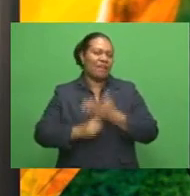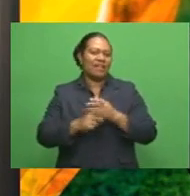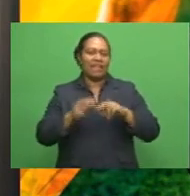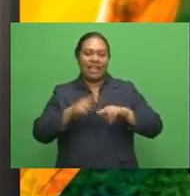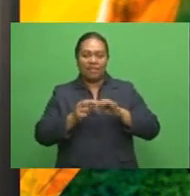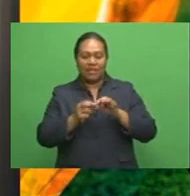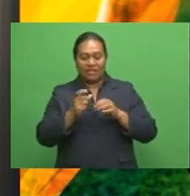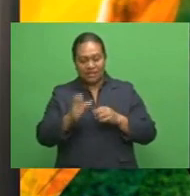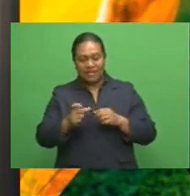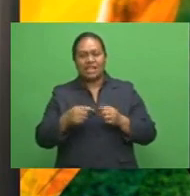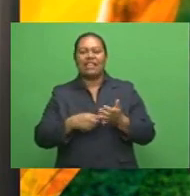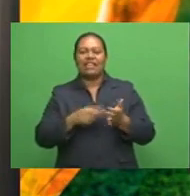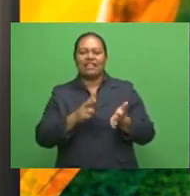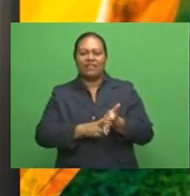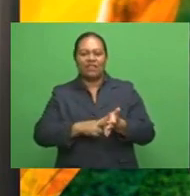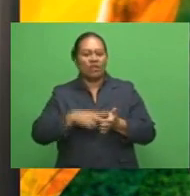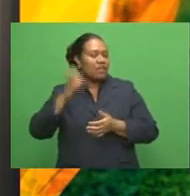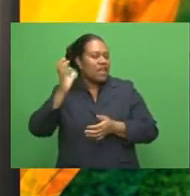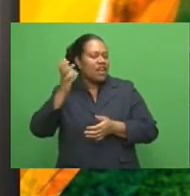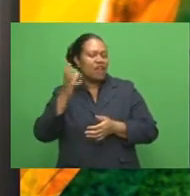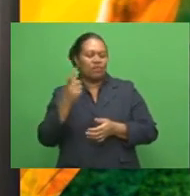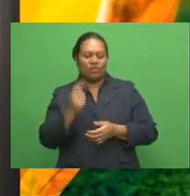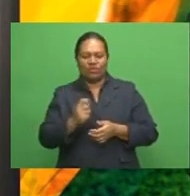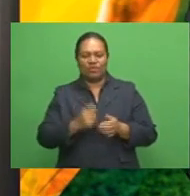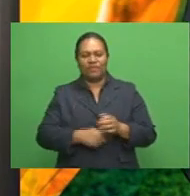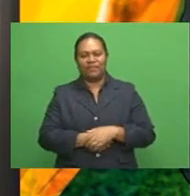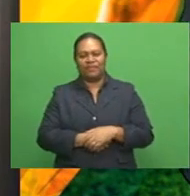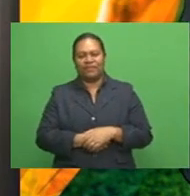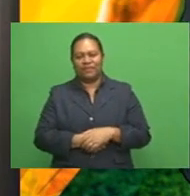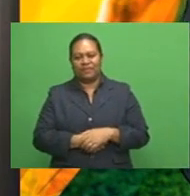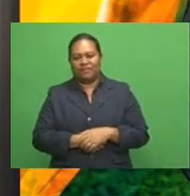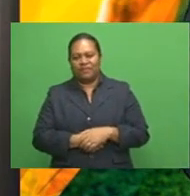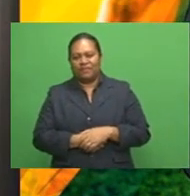TV, while radio commentary will be on Mirchi FM.